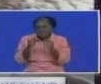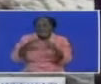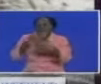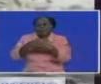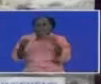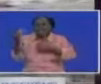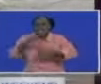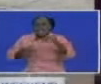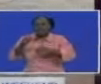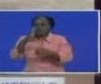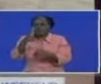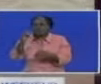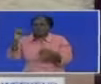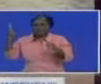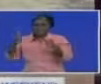violence of